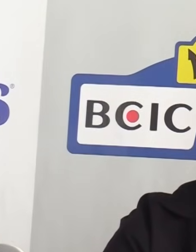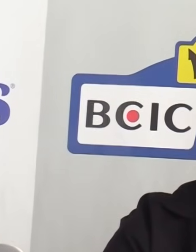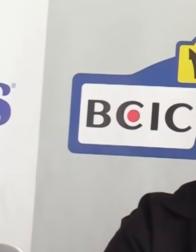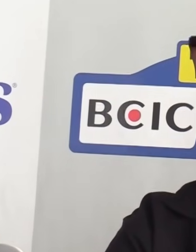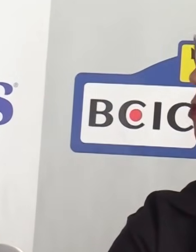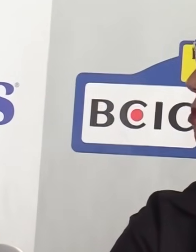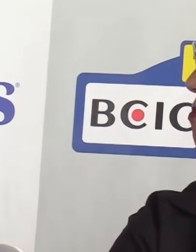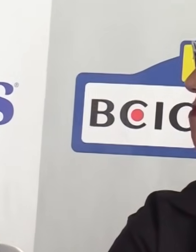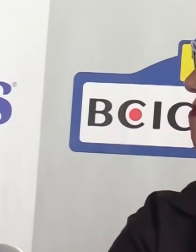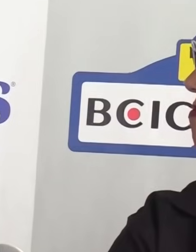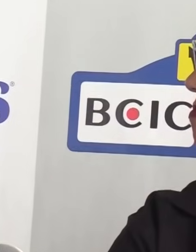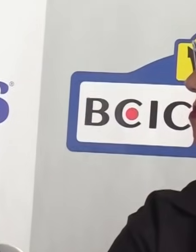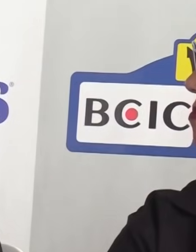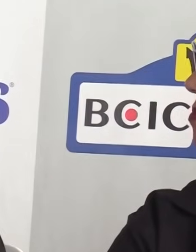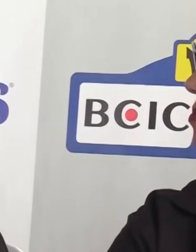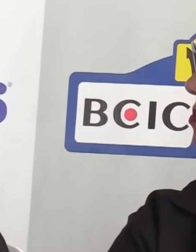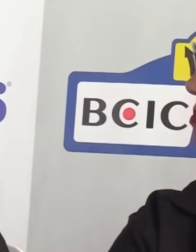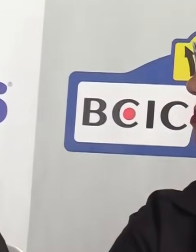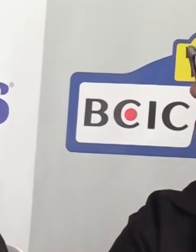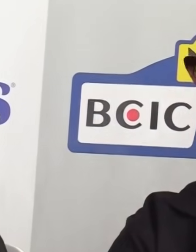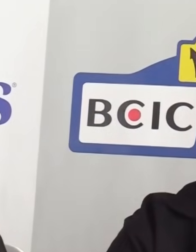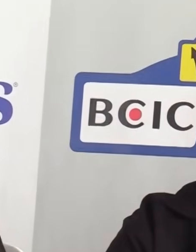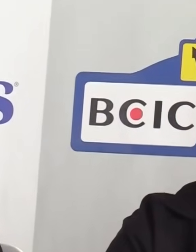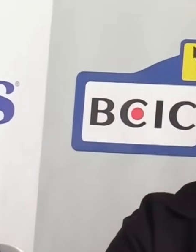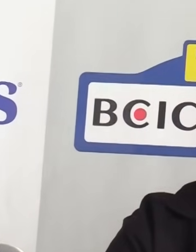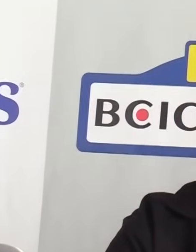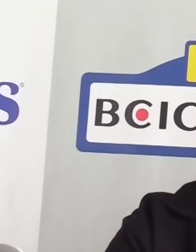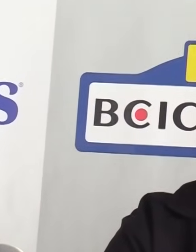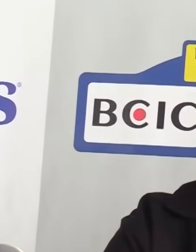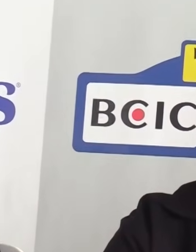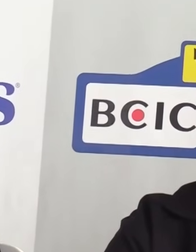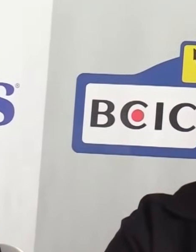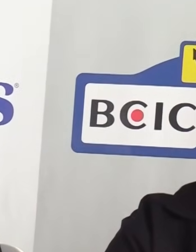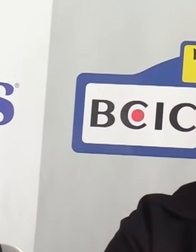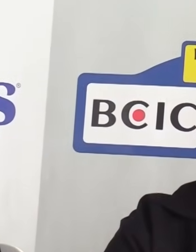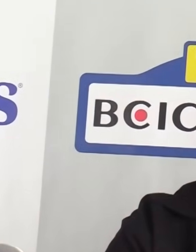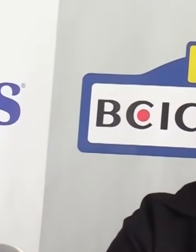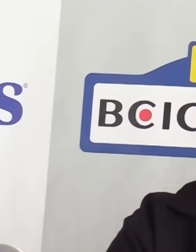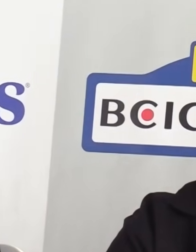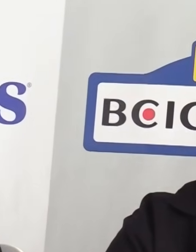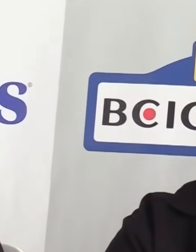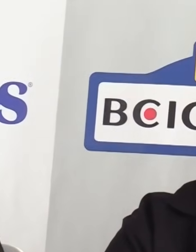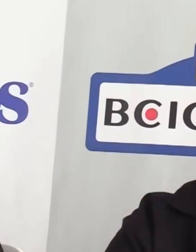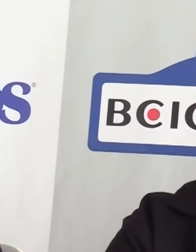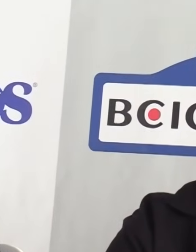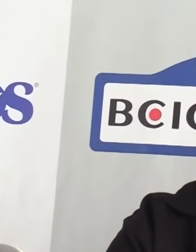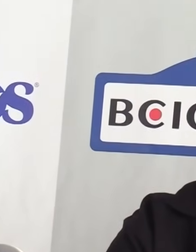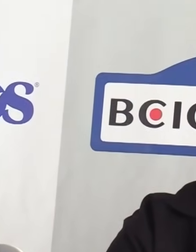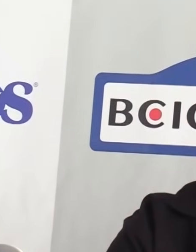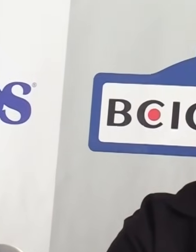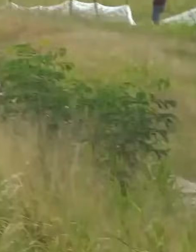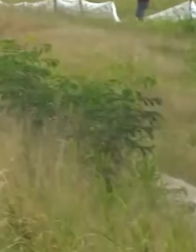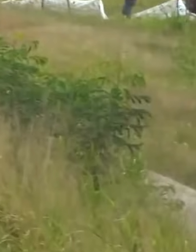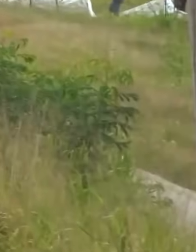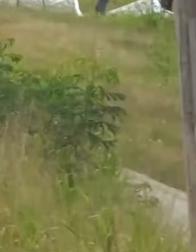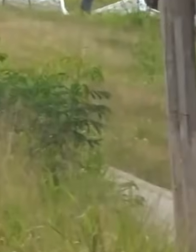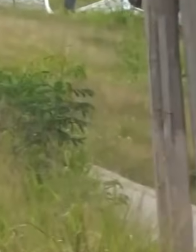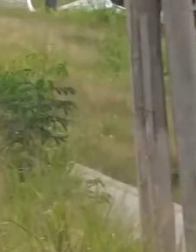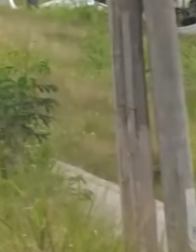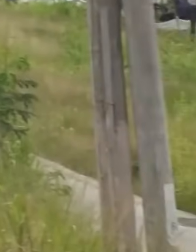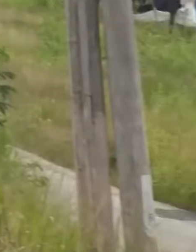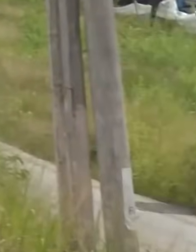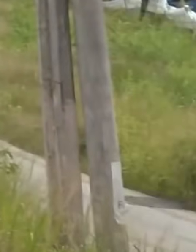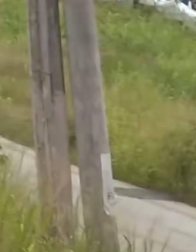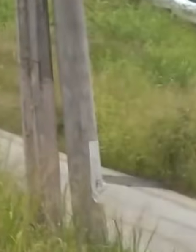more than just motorsport. It's celebration of the Barbados pride, passion, and power. Meantime,